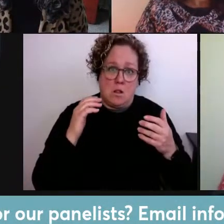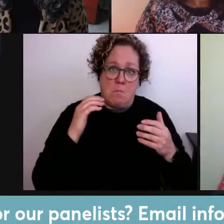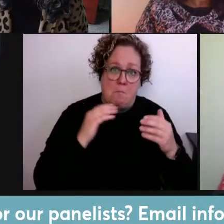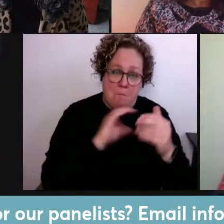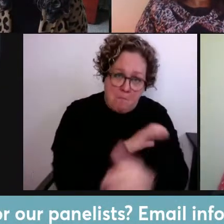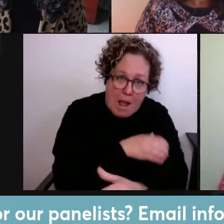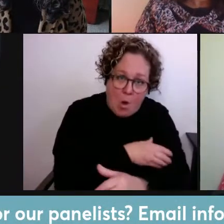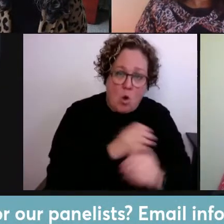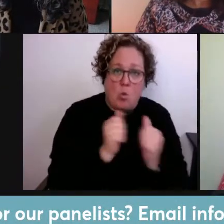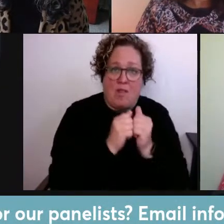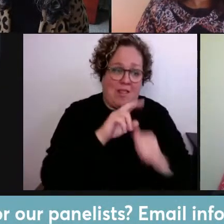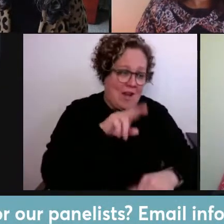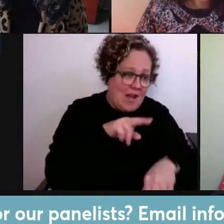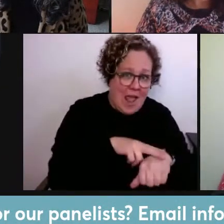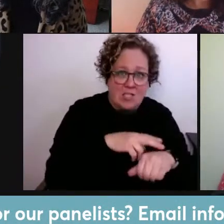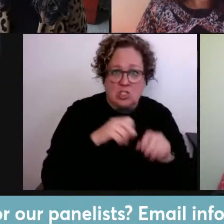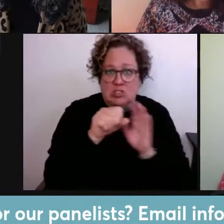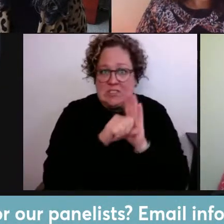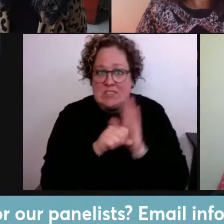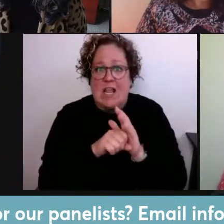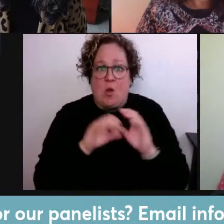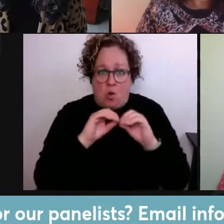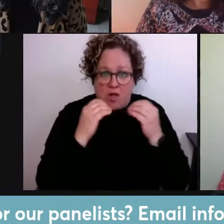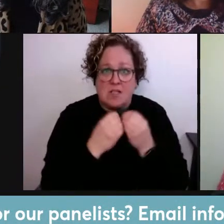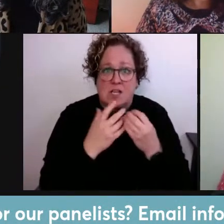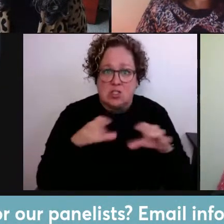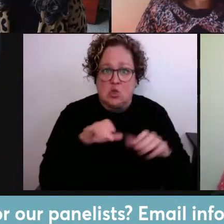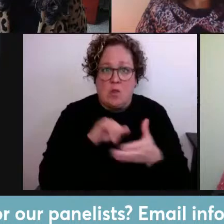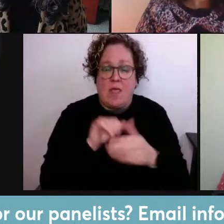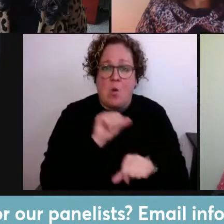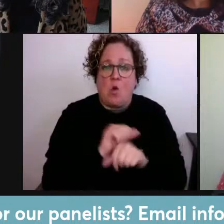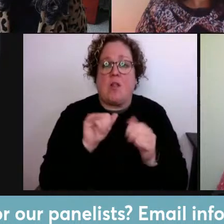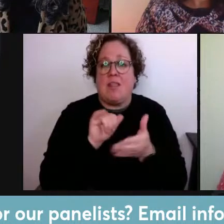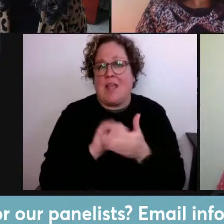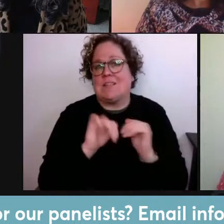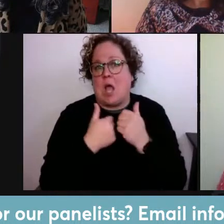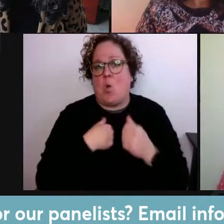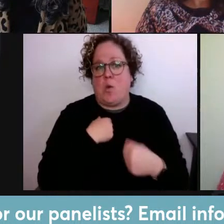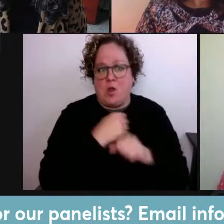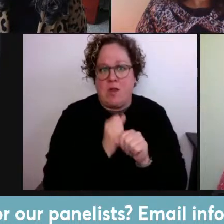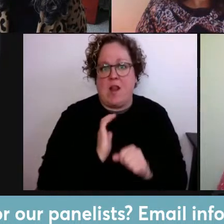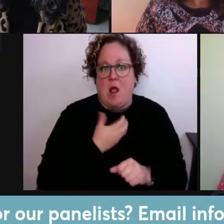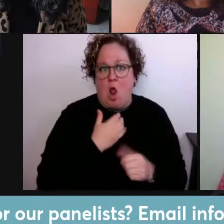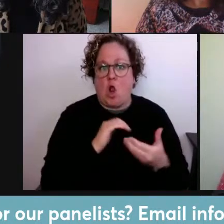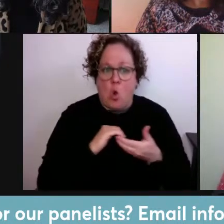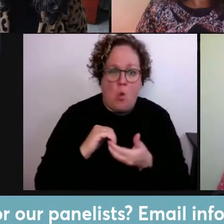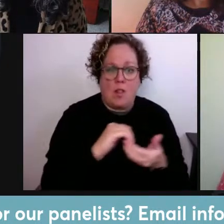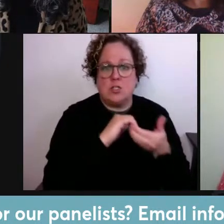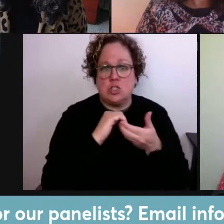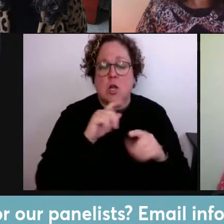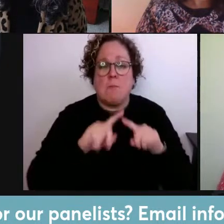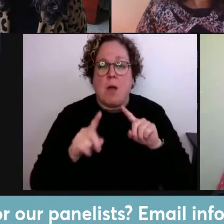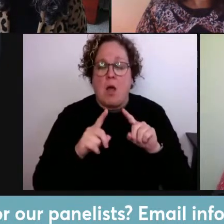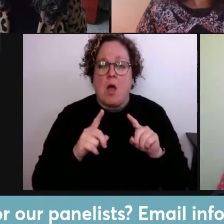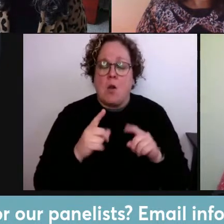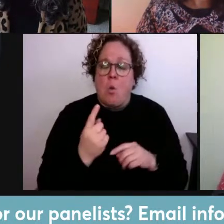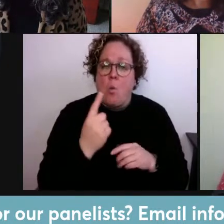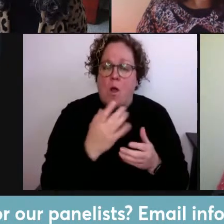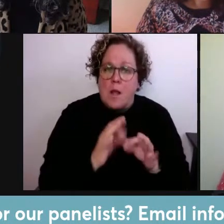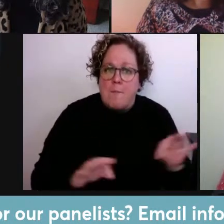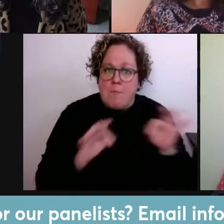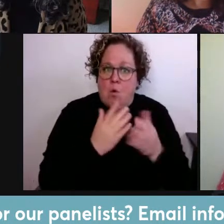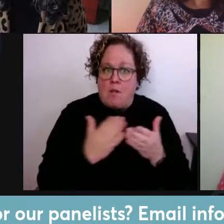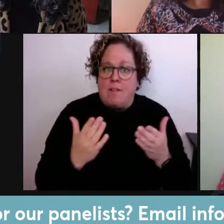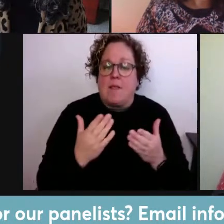organizations that are doing similar work. And that's how we formed our coalition. But one of the key things is that we ensured that a certain